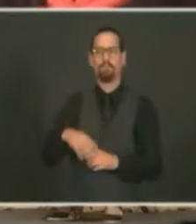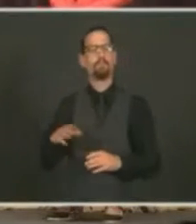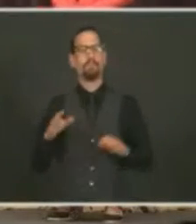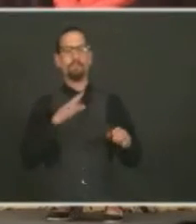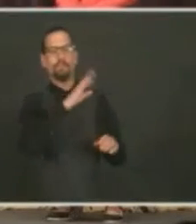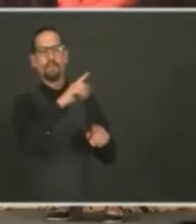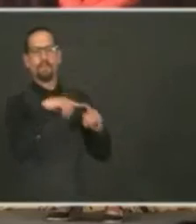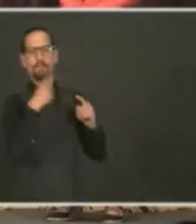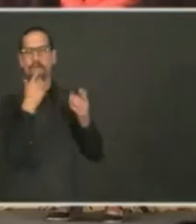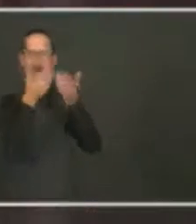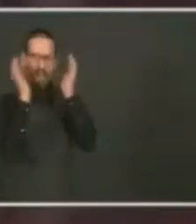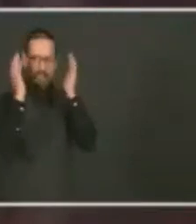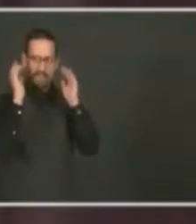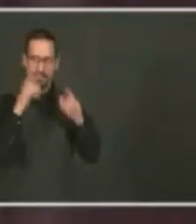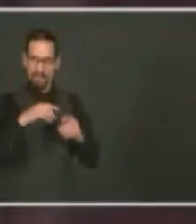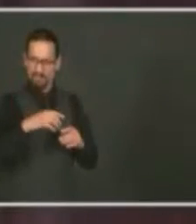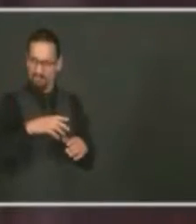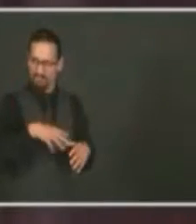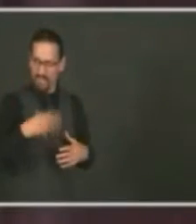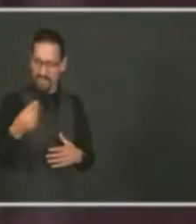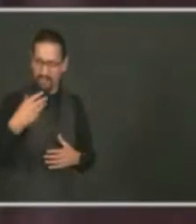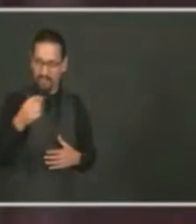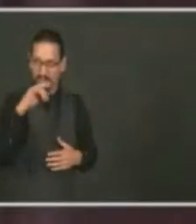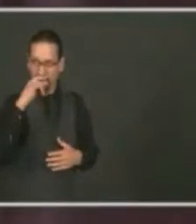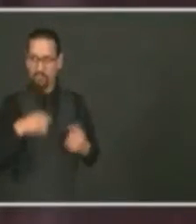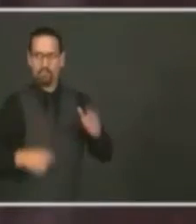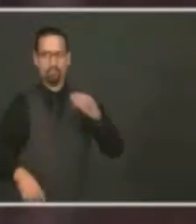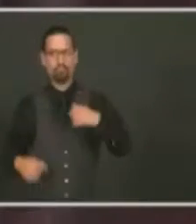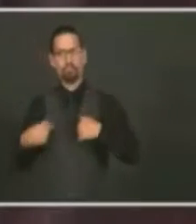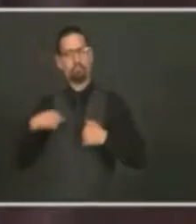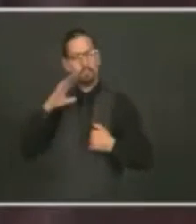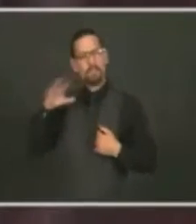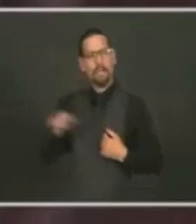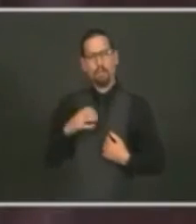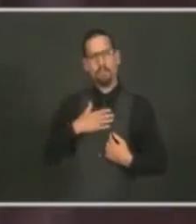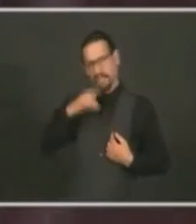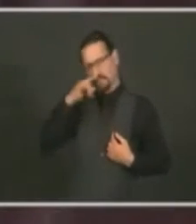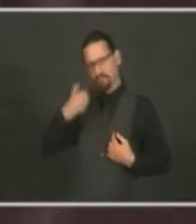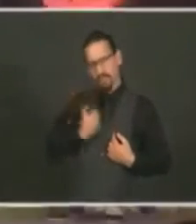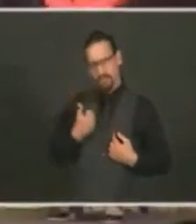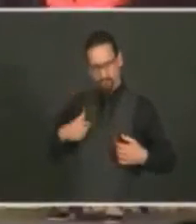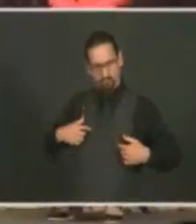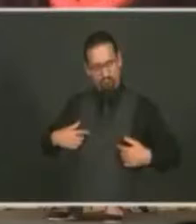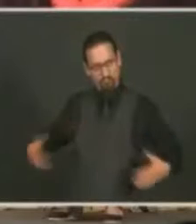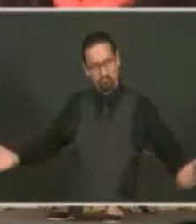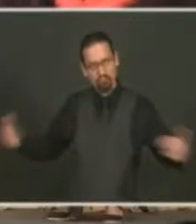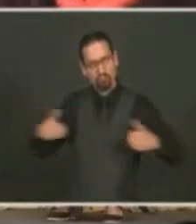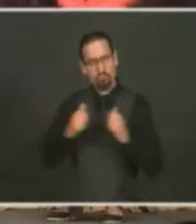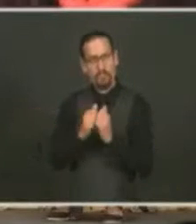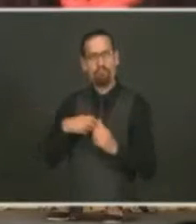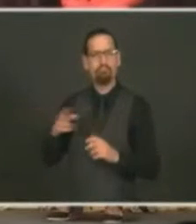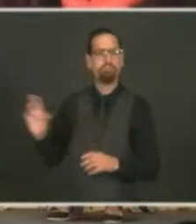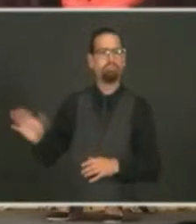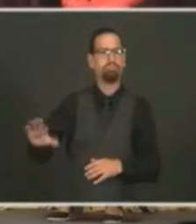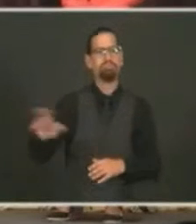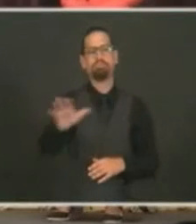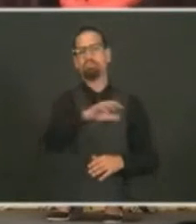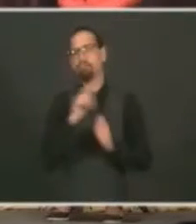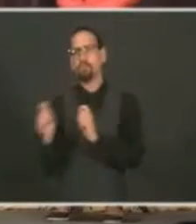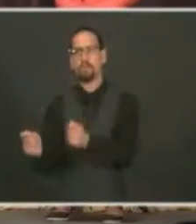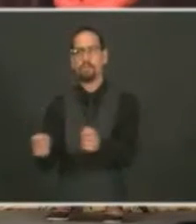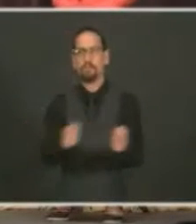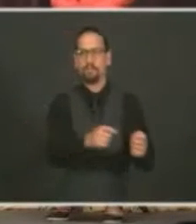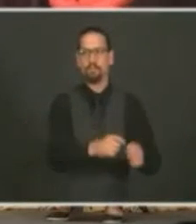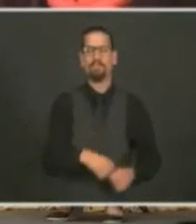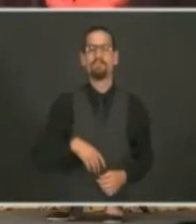or does he take out the children? I always get to take the kids out. Usually. Question actually, so I have two questions. First, I know